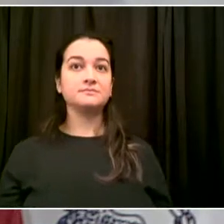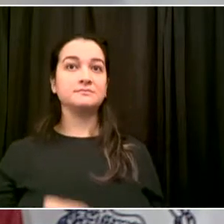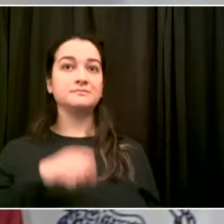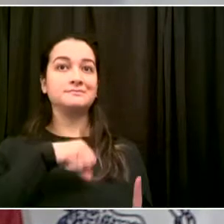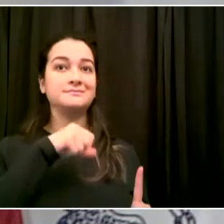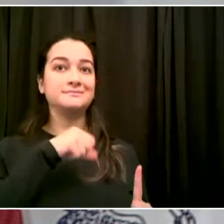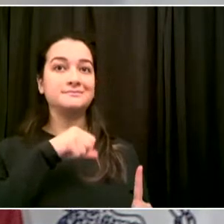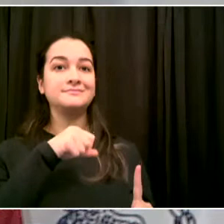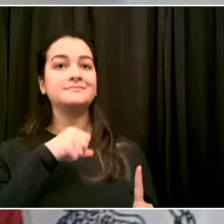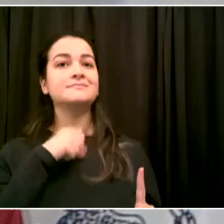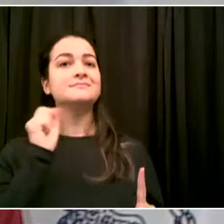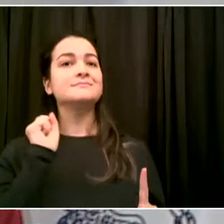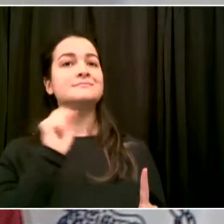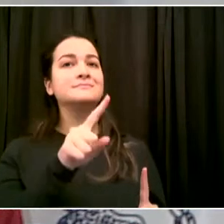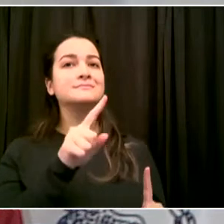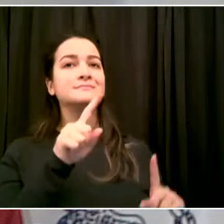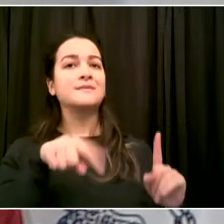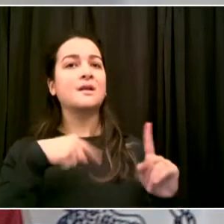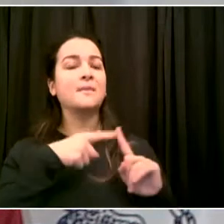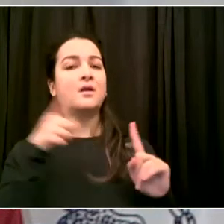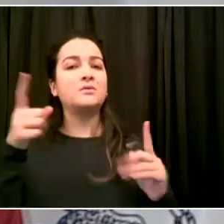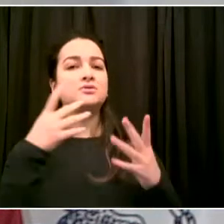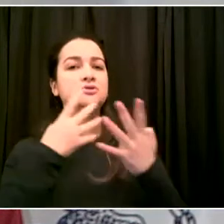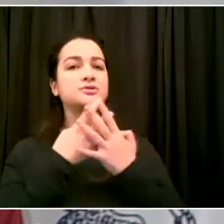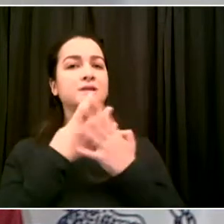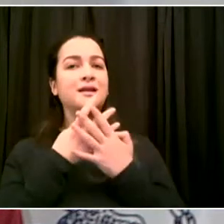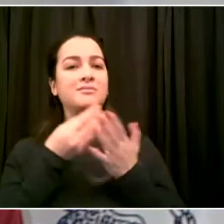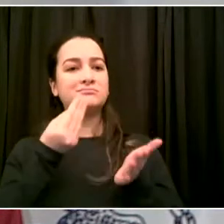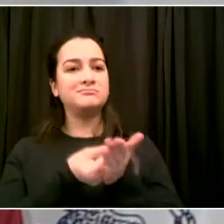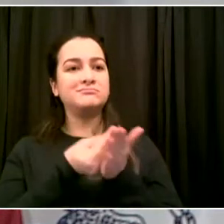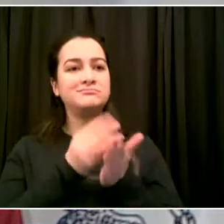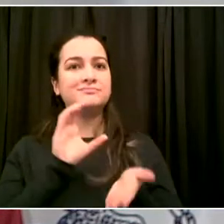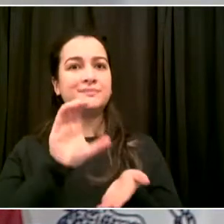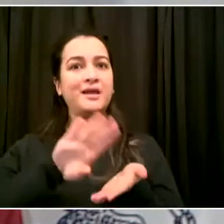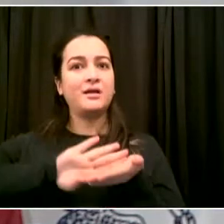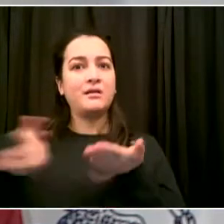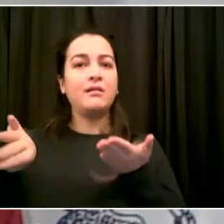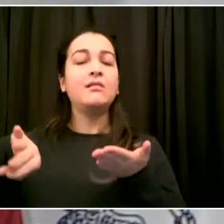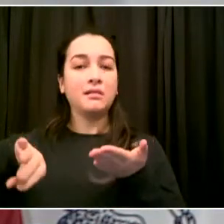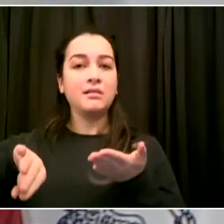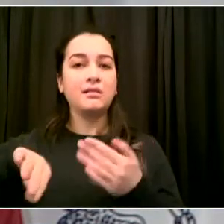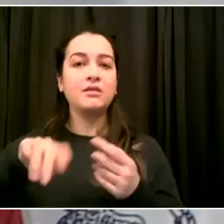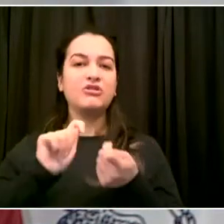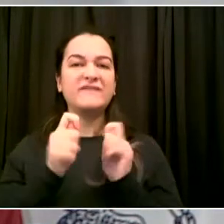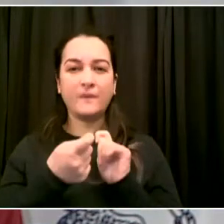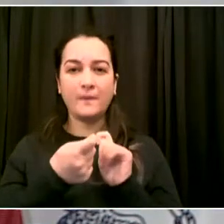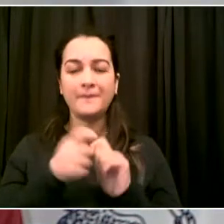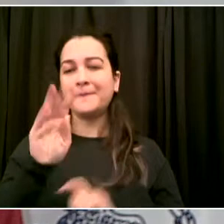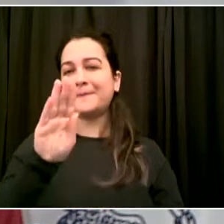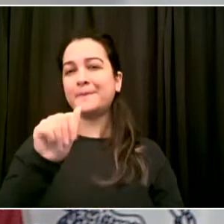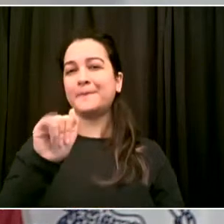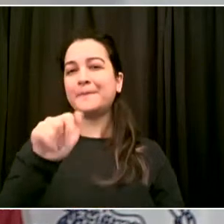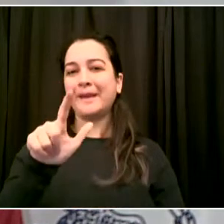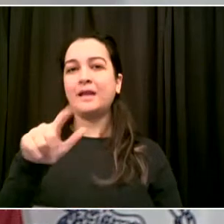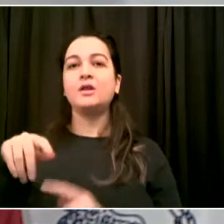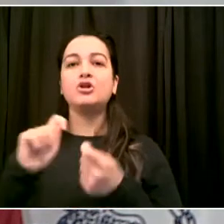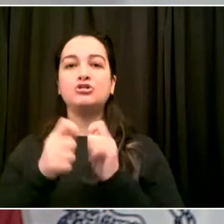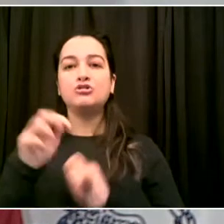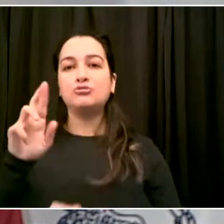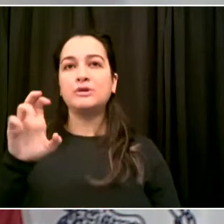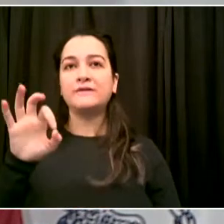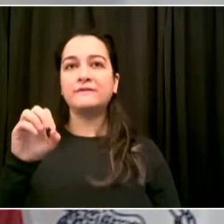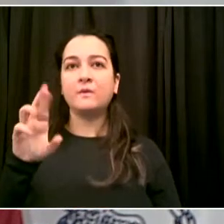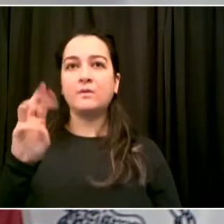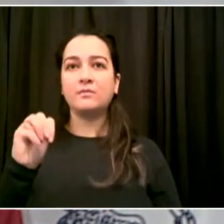of consequences, what kinds of punishment you can expect from the criminal justice system. I mean, are we talking about fines? Are we talking about